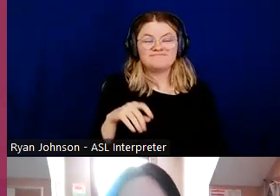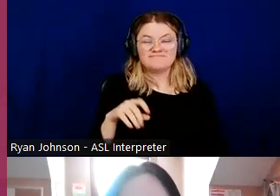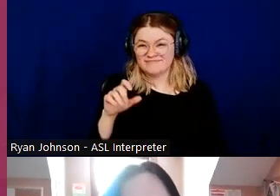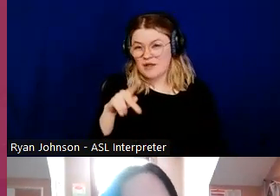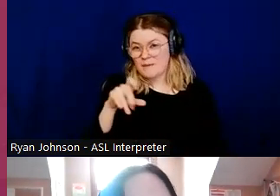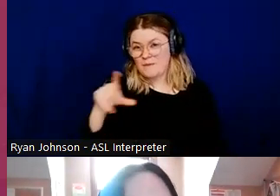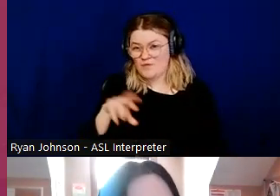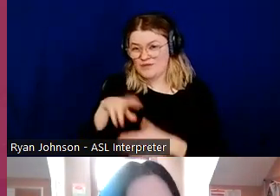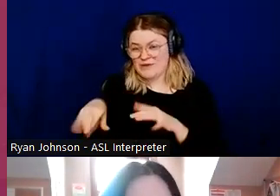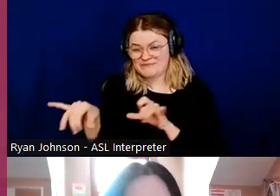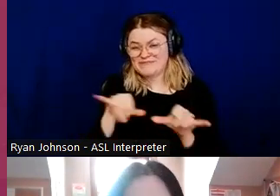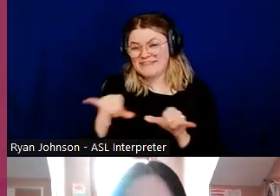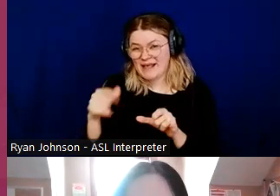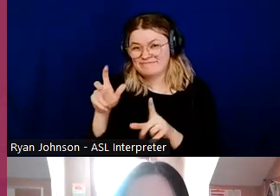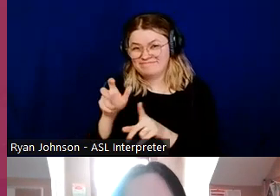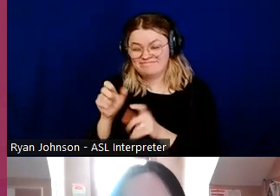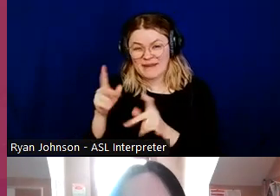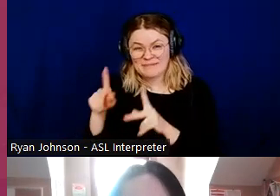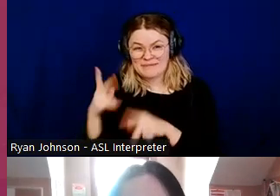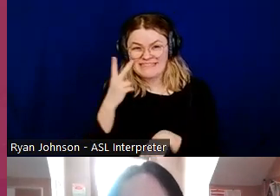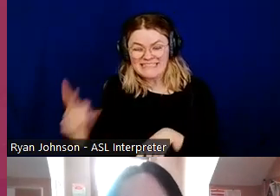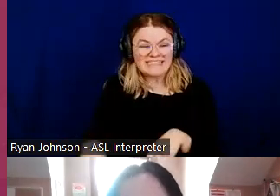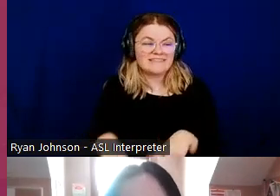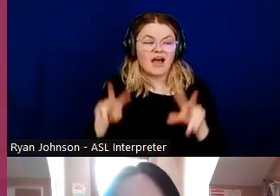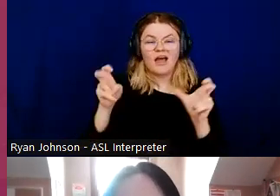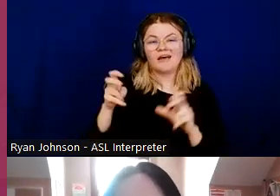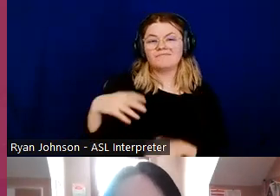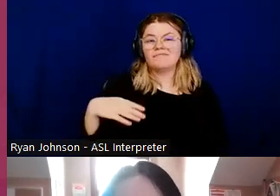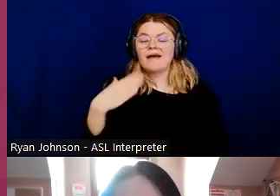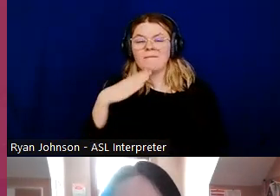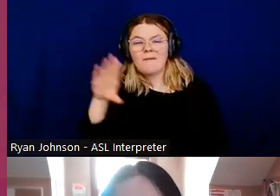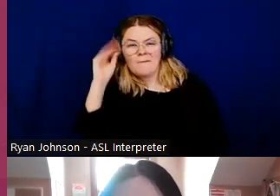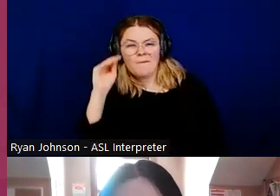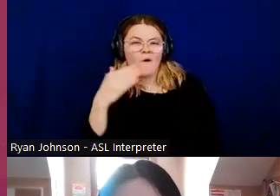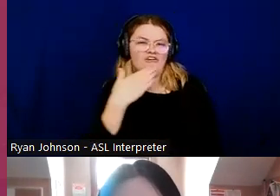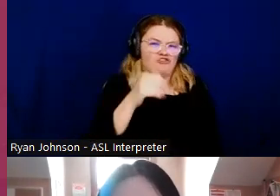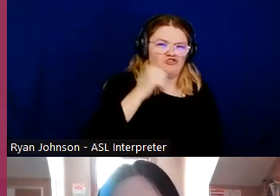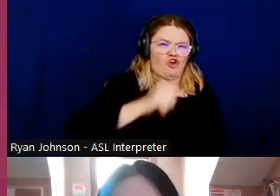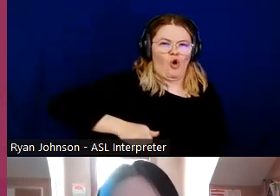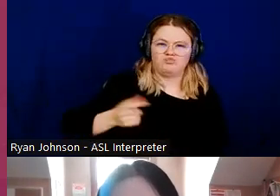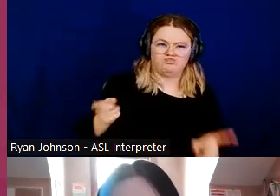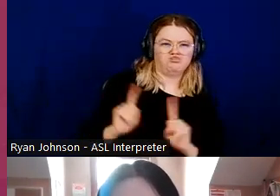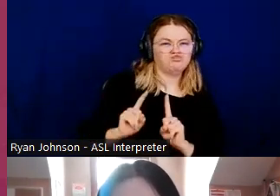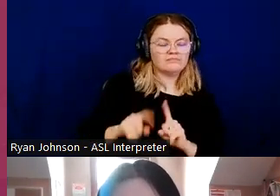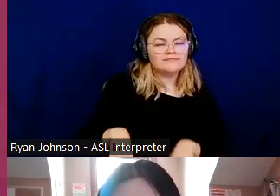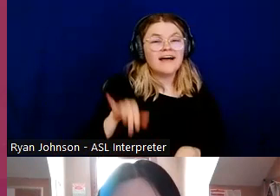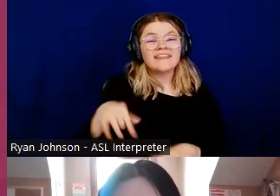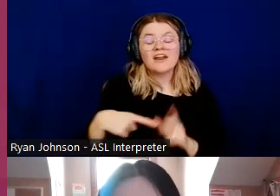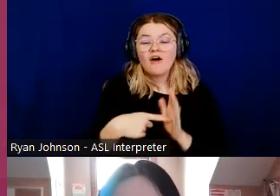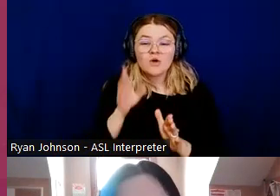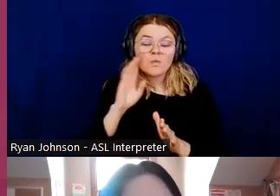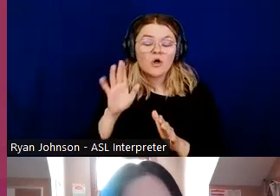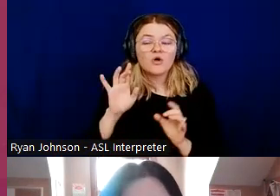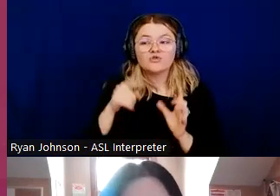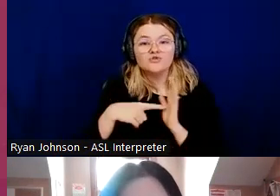bad boy and good girl trope. This trope often shows violent and aggressive behaviors